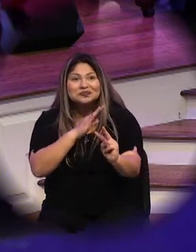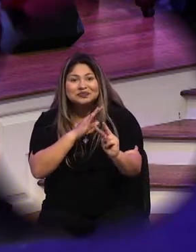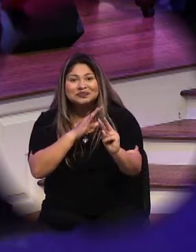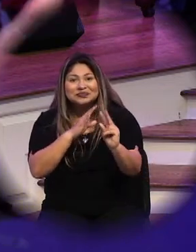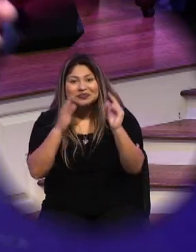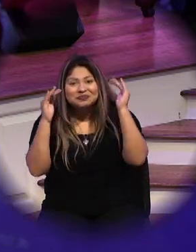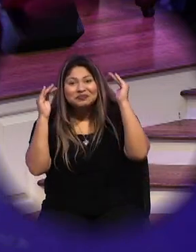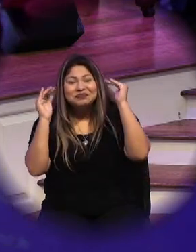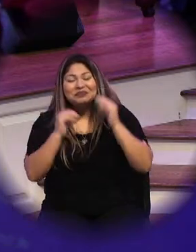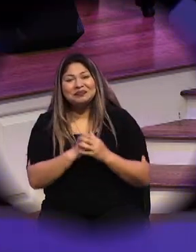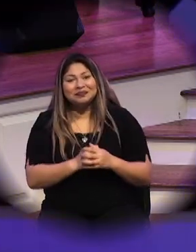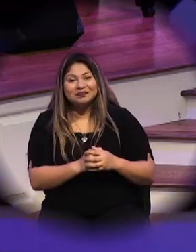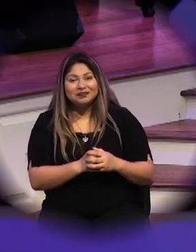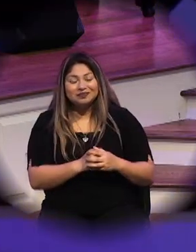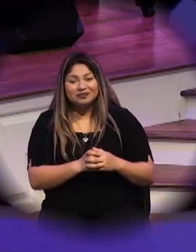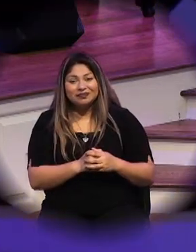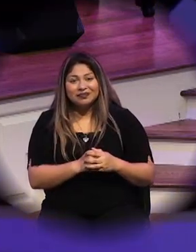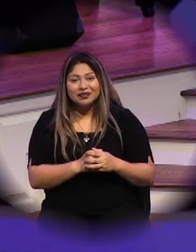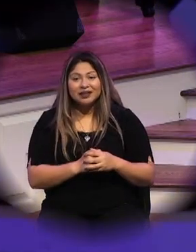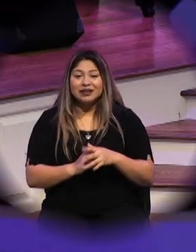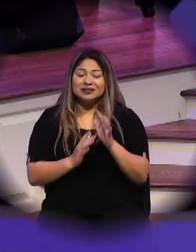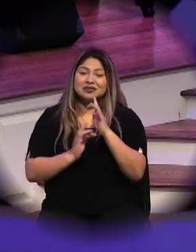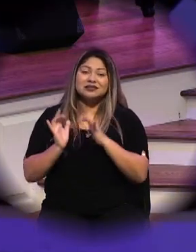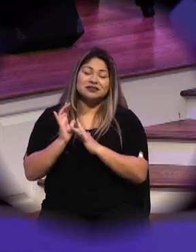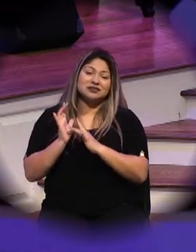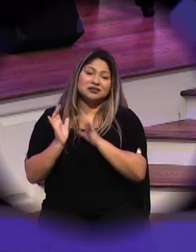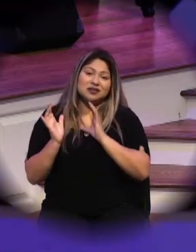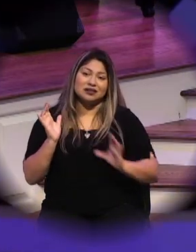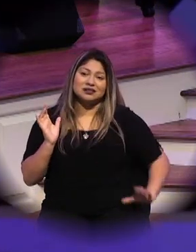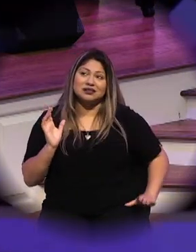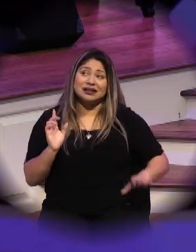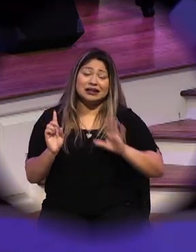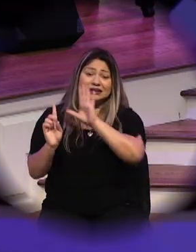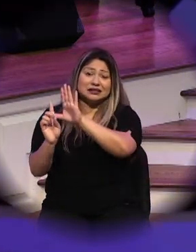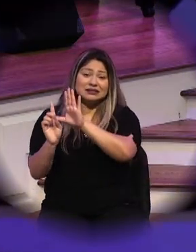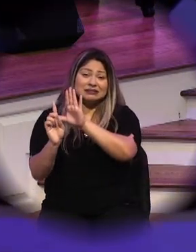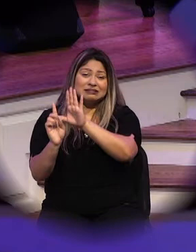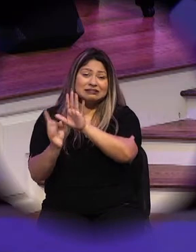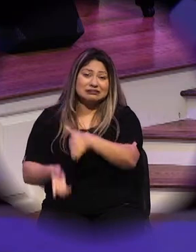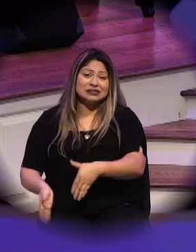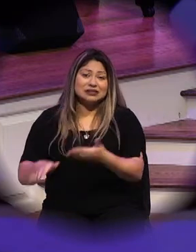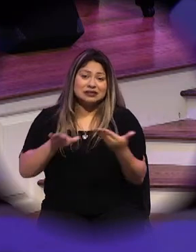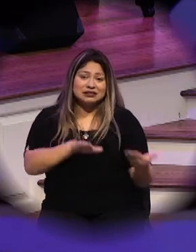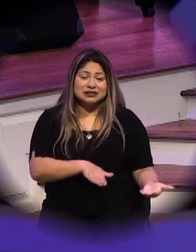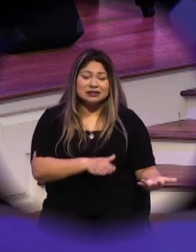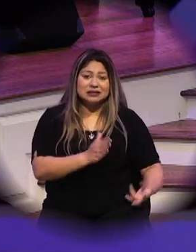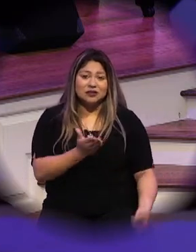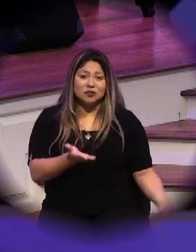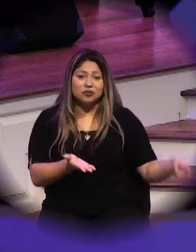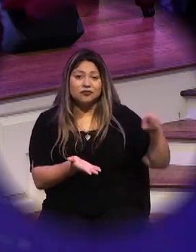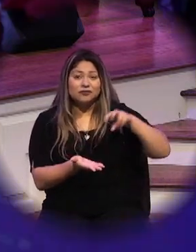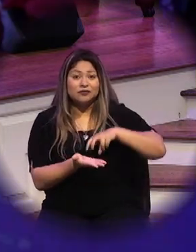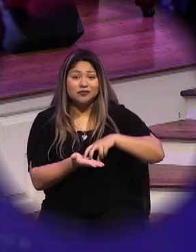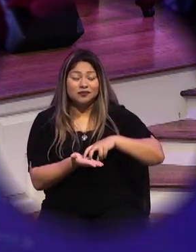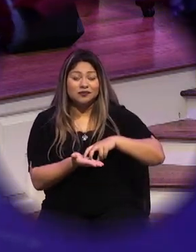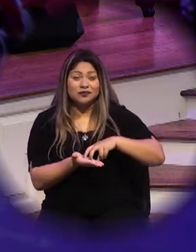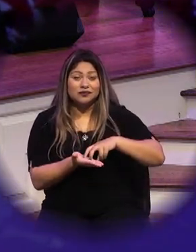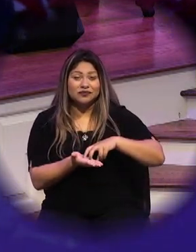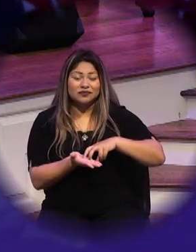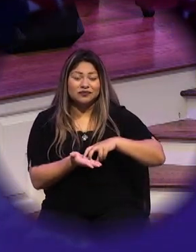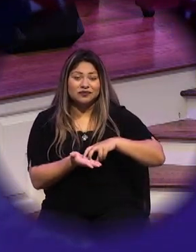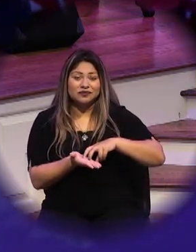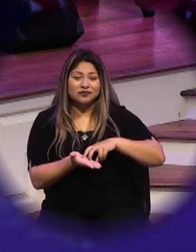death and his resurrection serve for us as the signpost of the